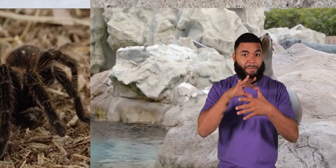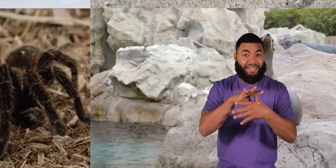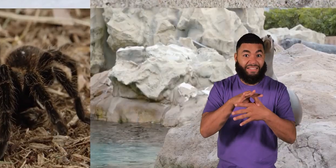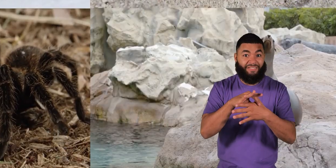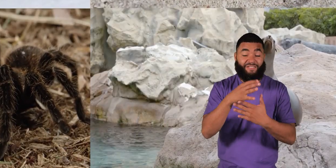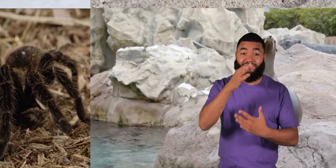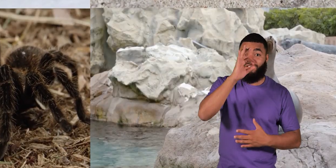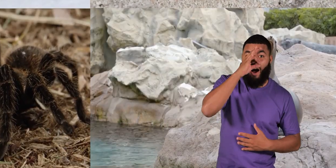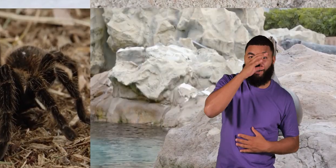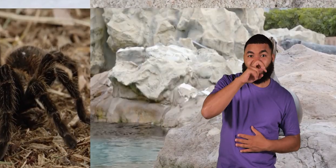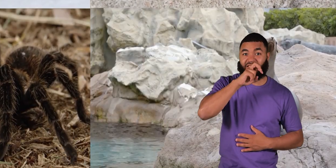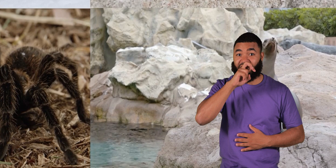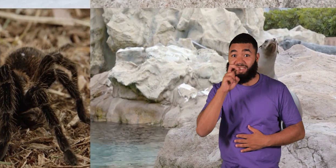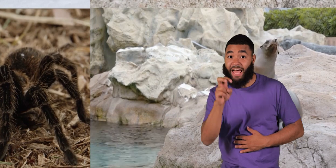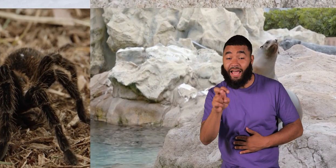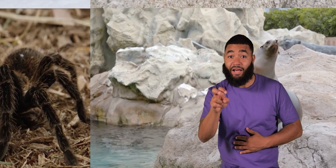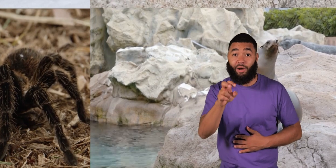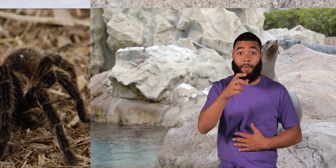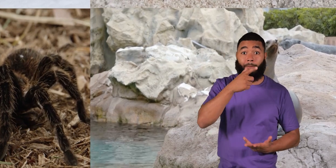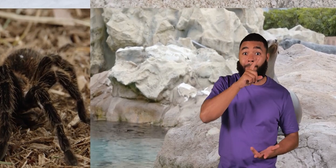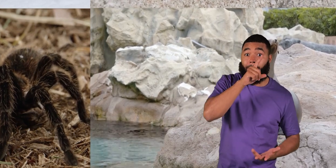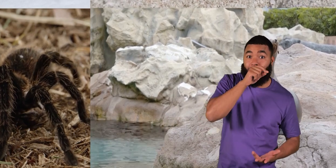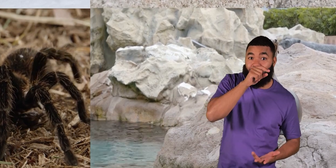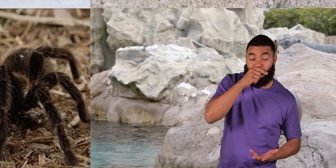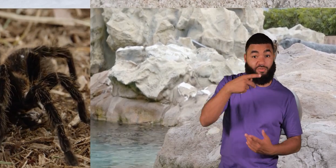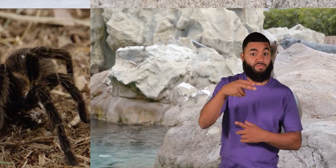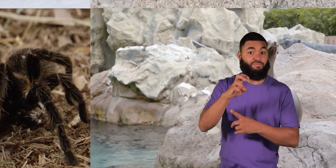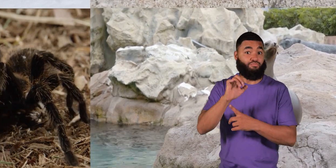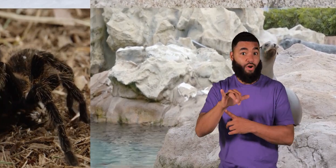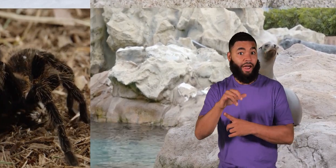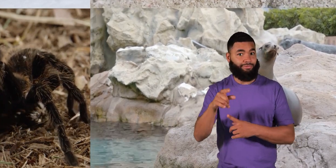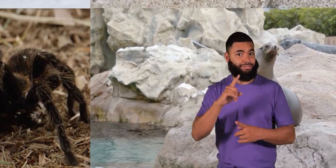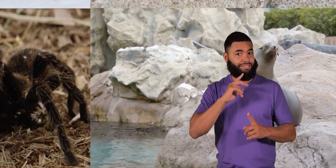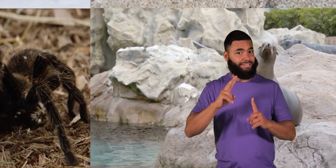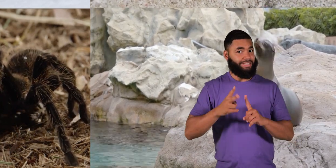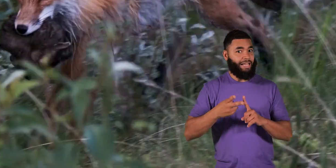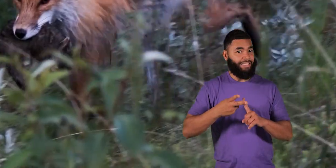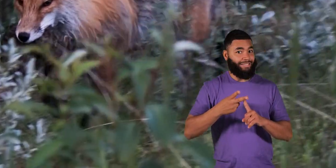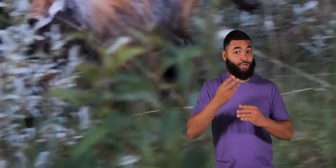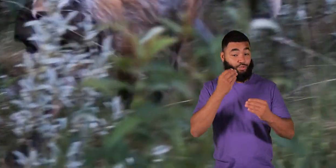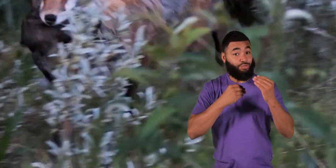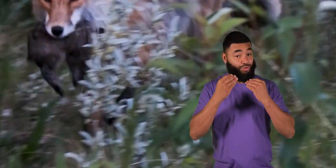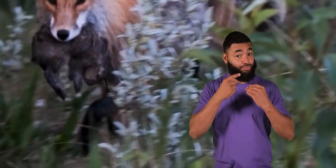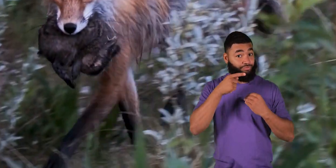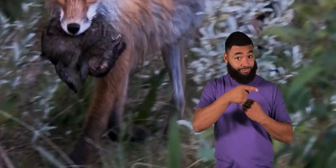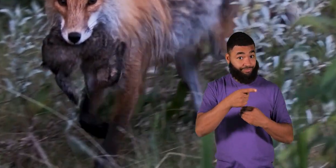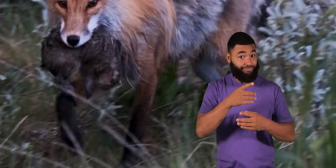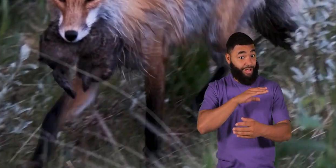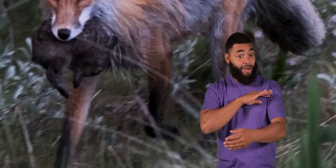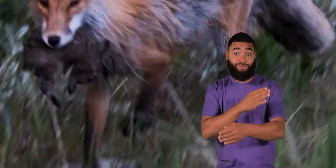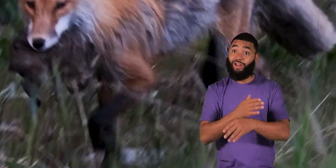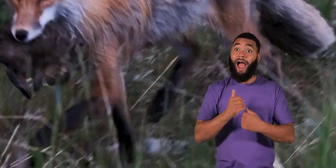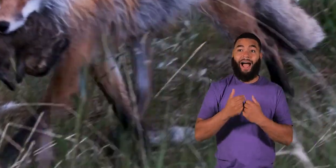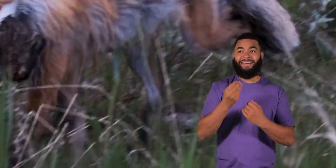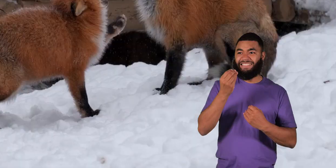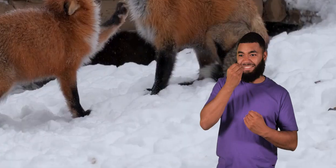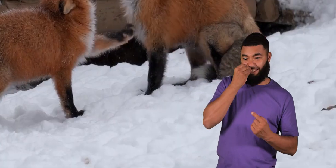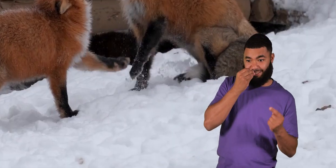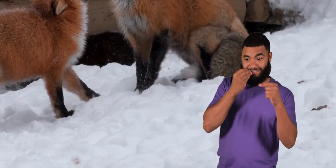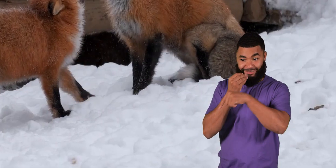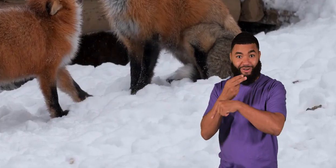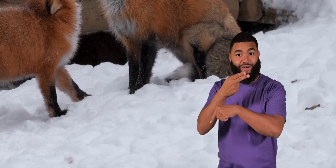Foxes, snakes, and bird-of-prey are all secondary consumers. They get their energy by eating herbivores,